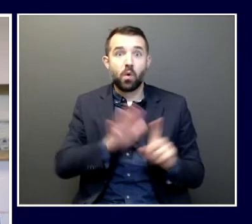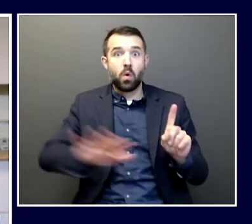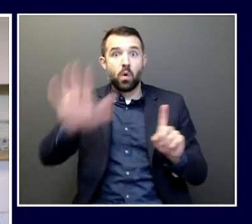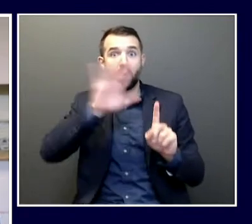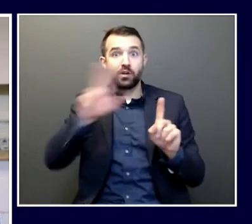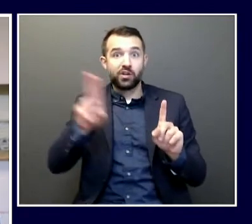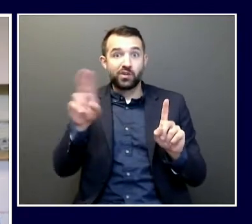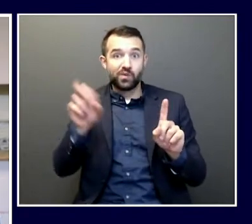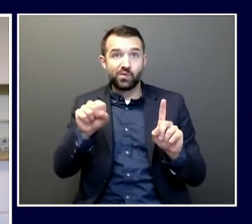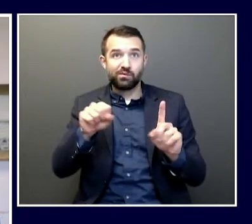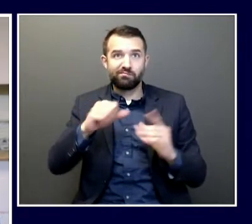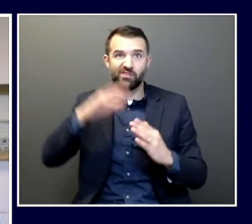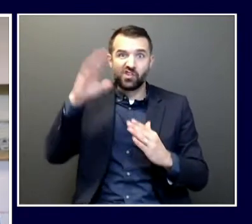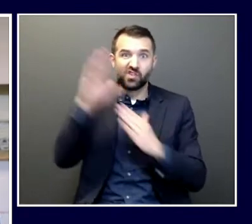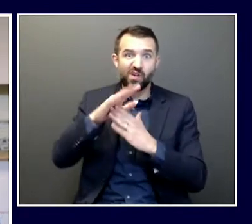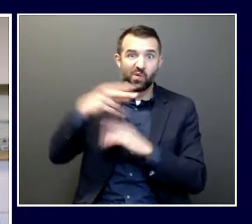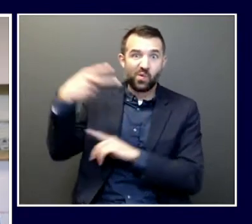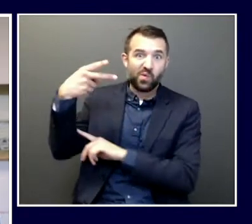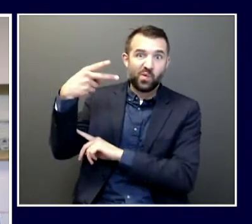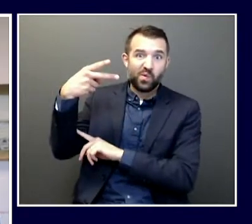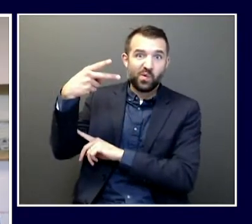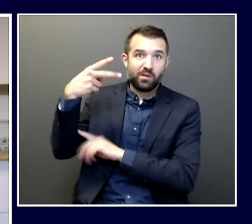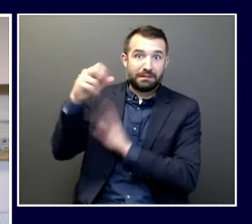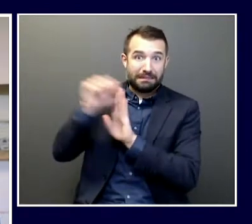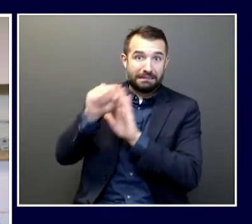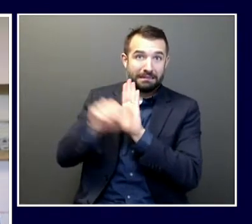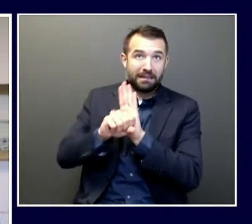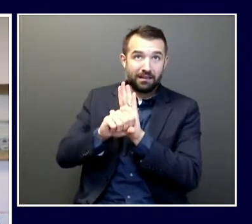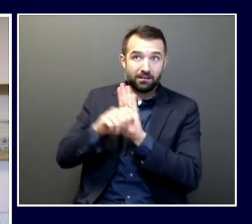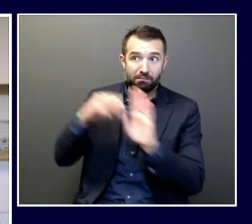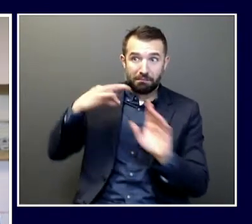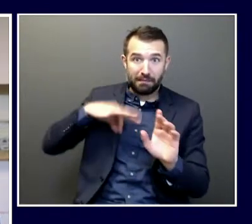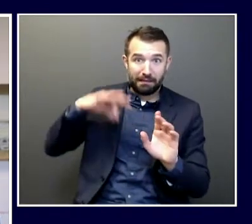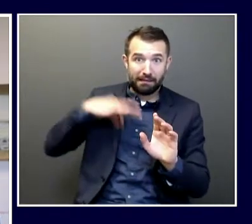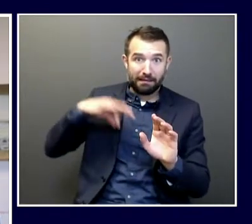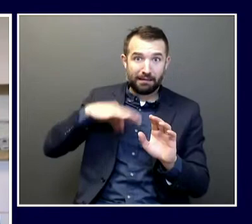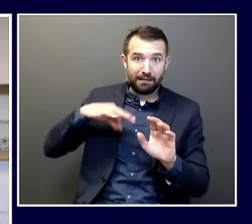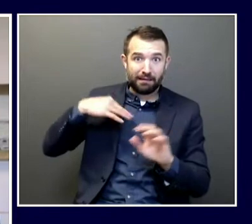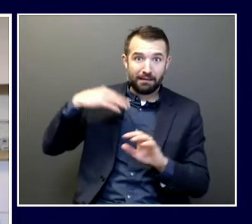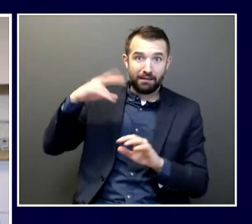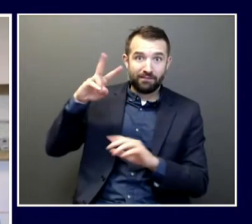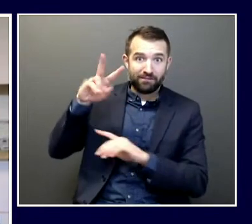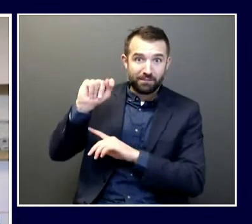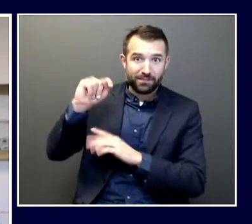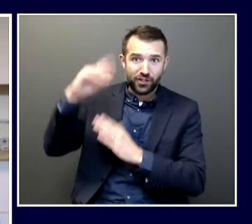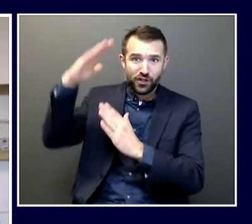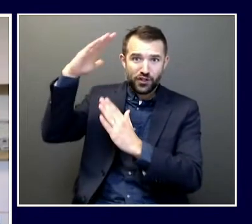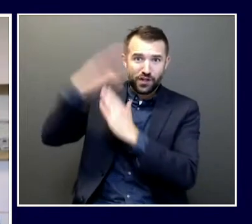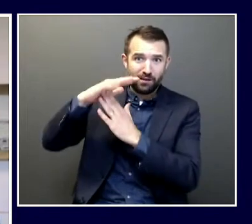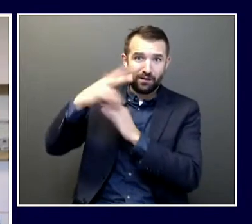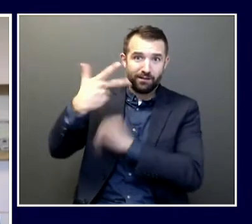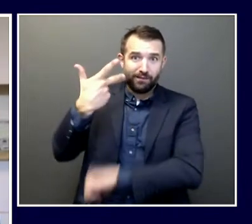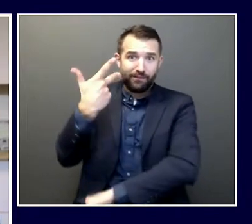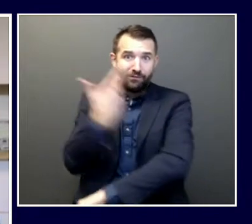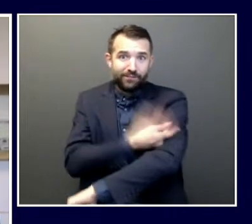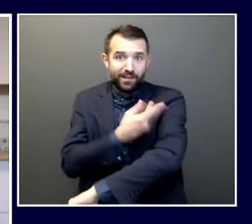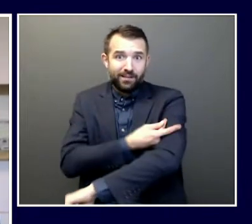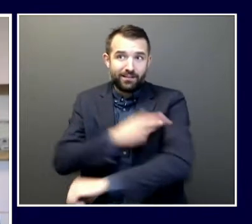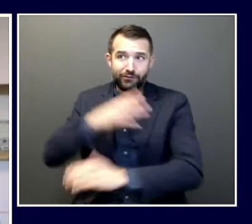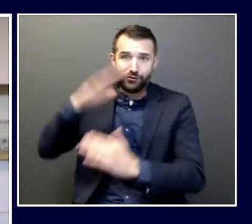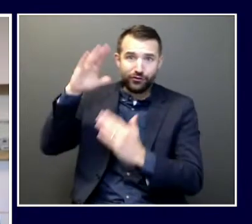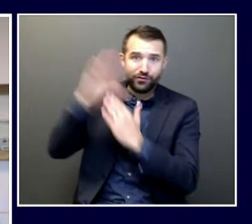Vermont, are seeing among the highest sustained daily case rates that we've seen since